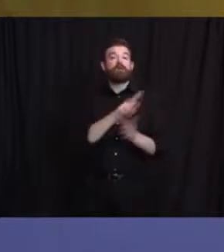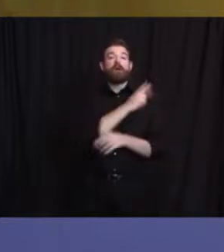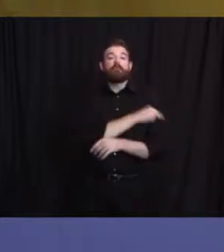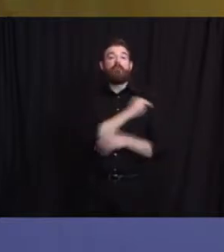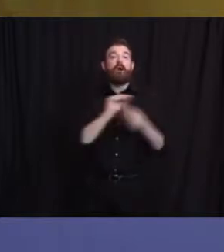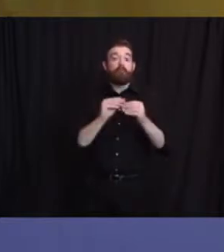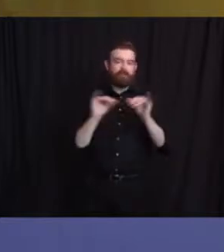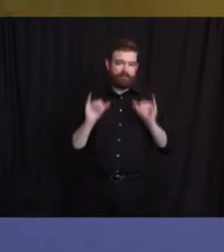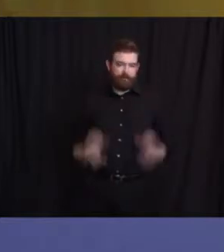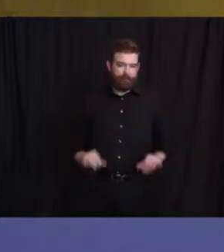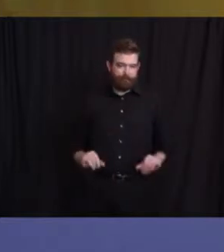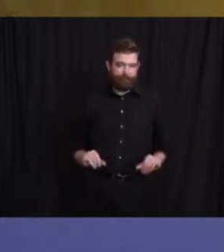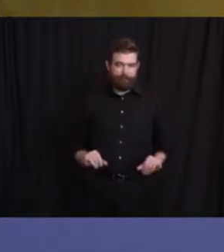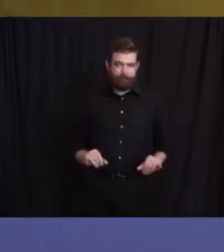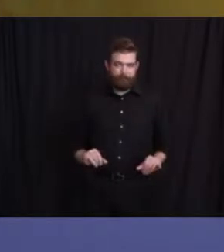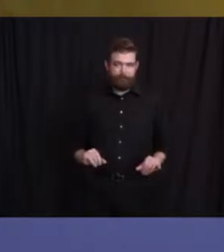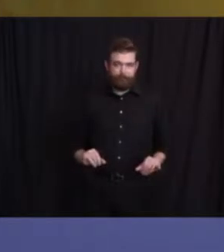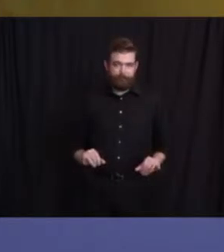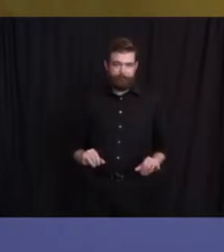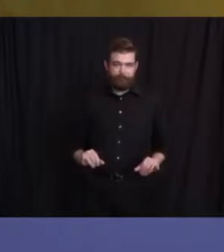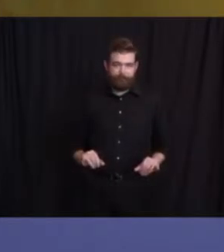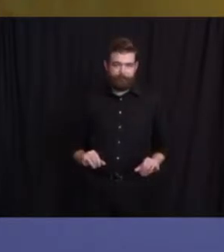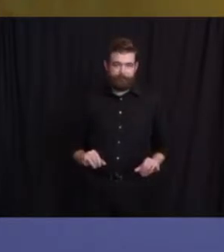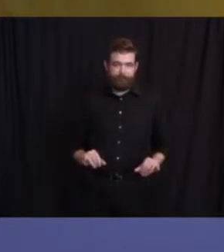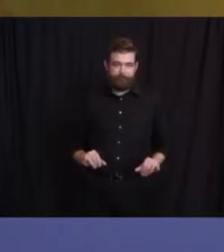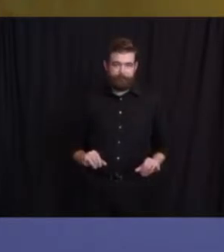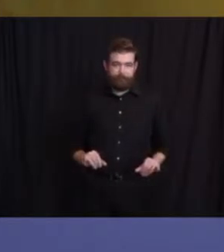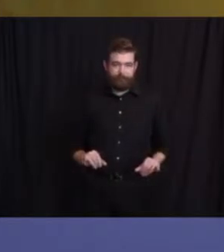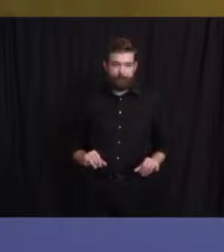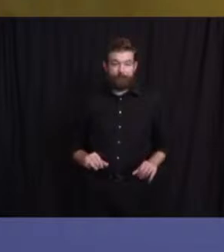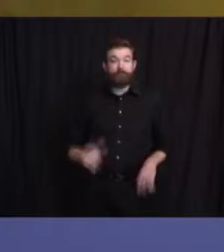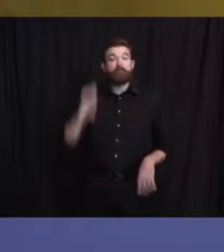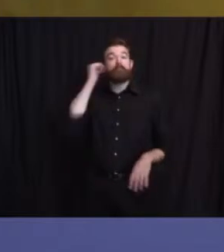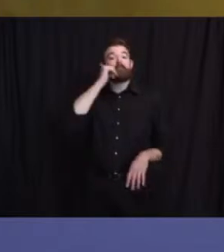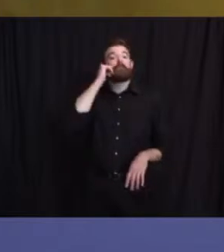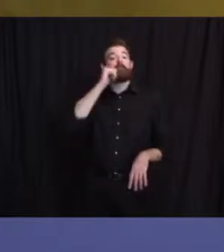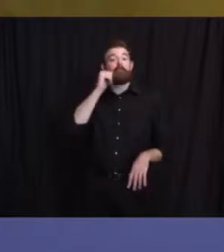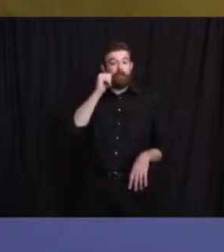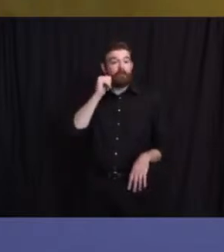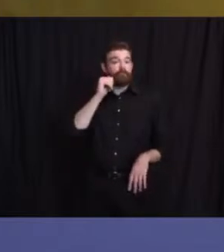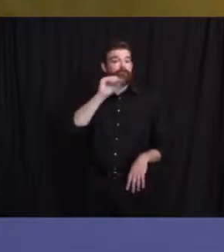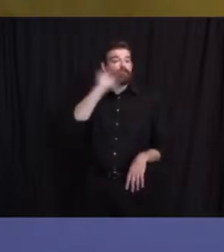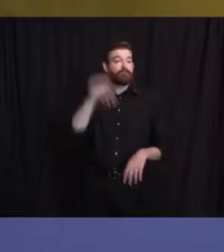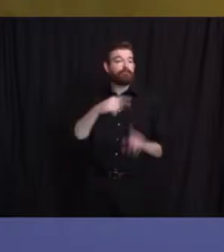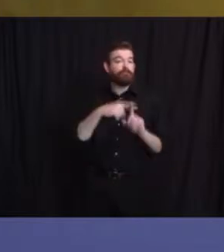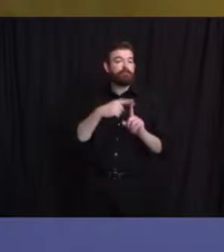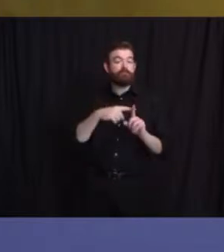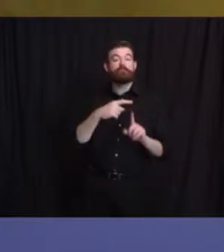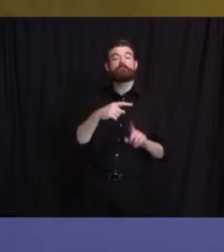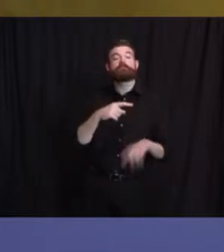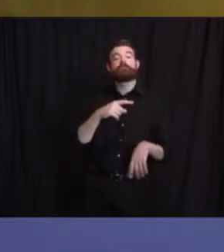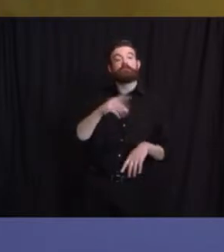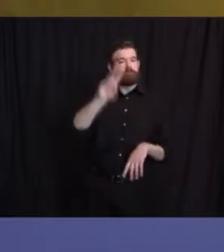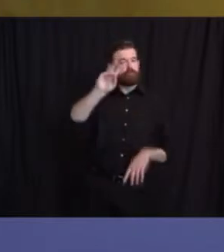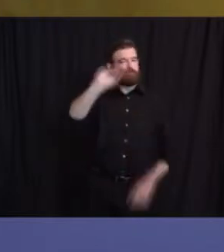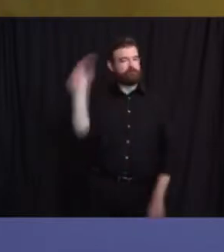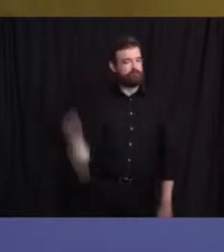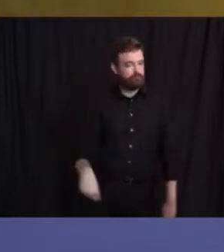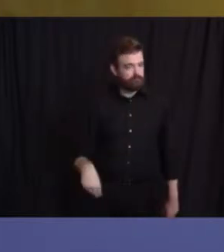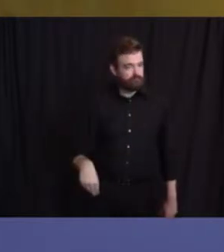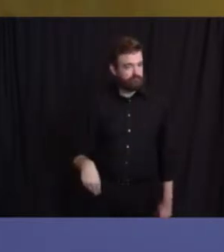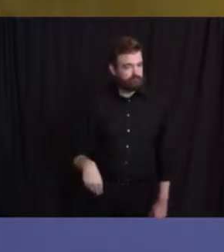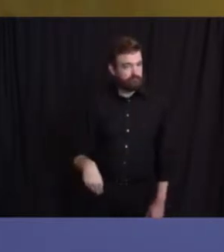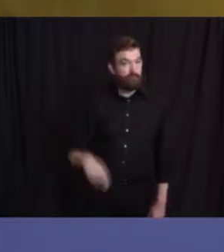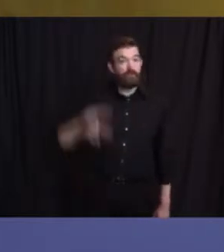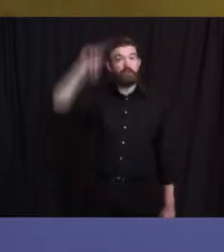hospitals. The daily percent positivity overall in New Jersey is 6%. In the north, it is